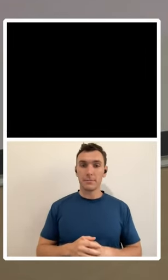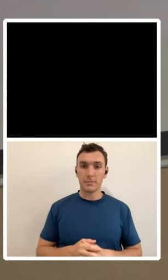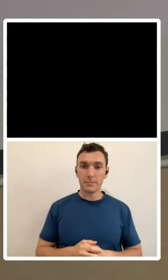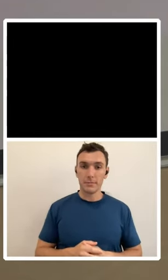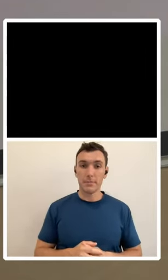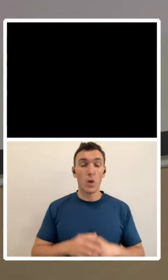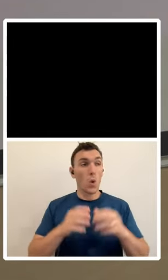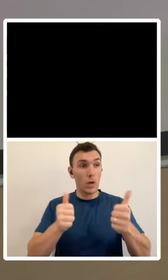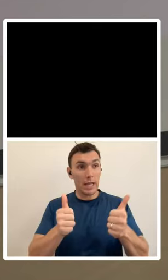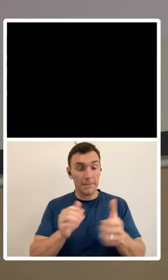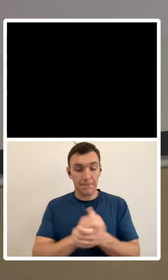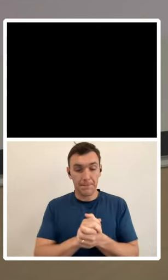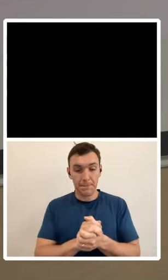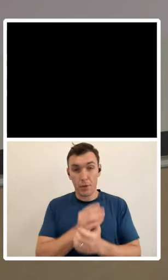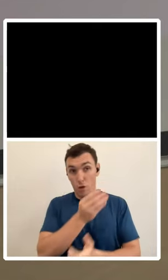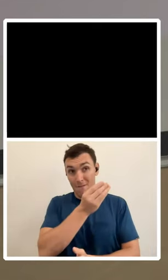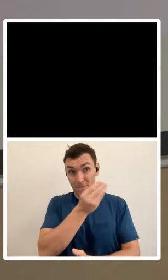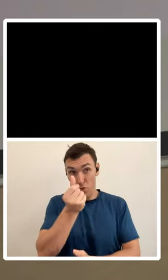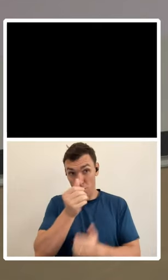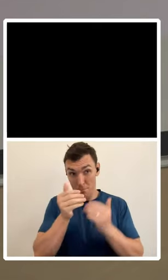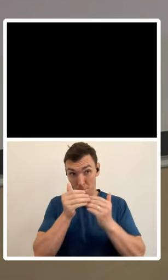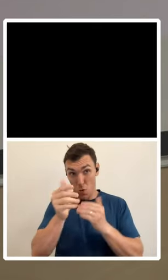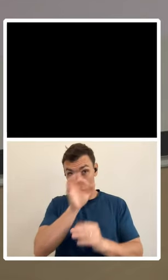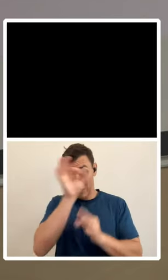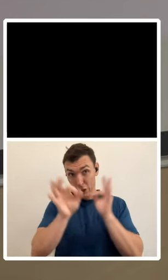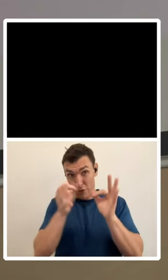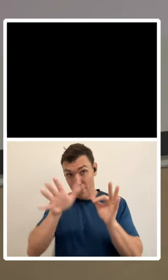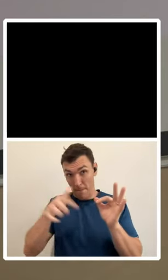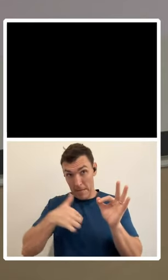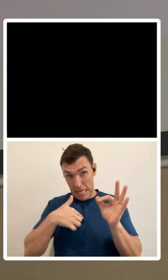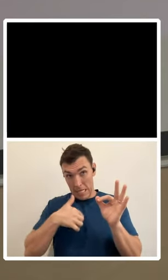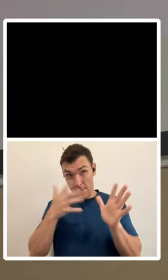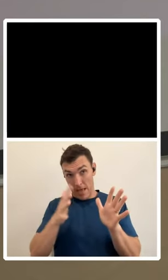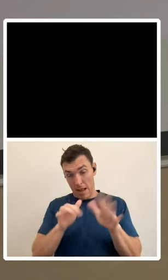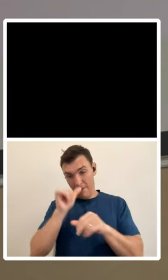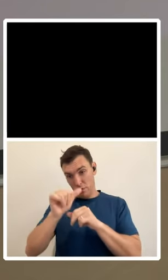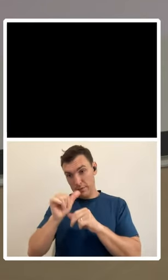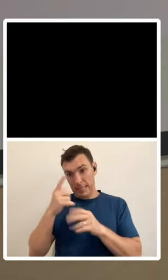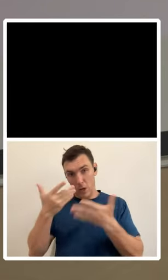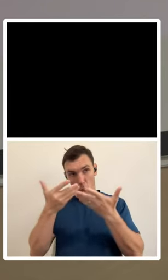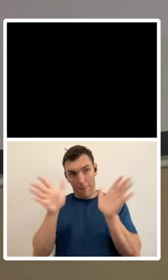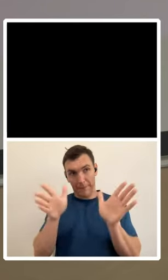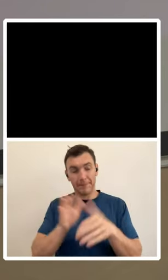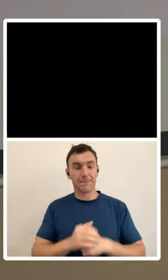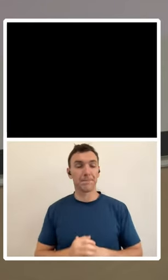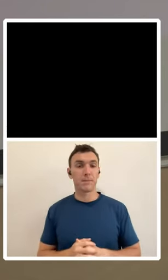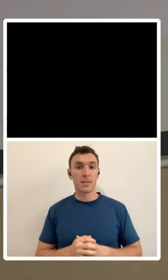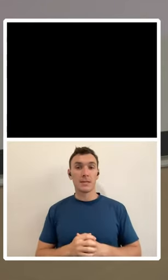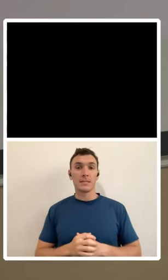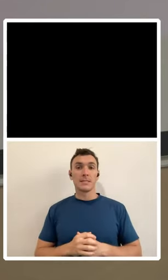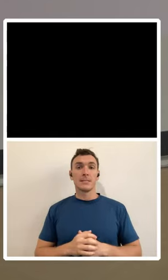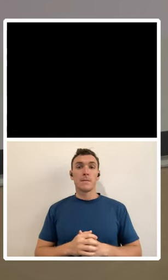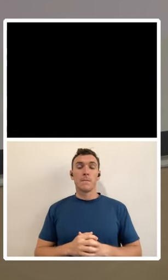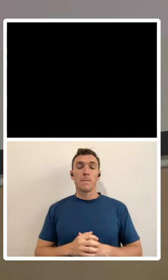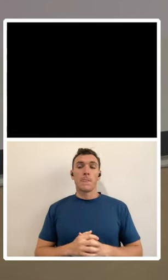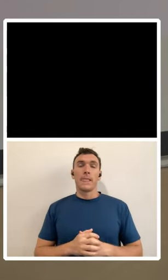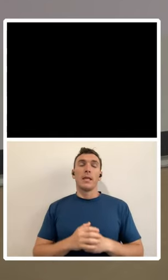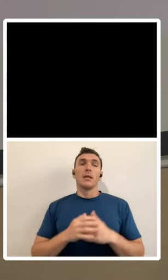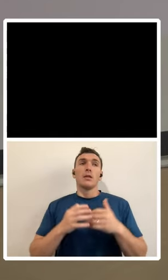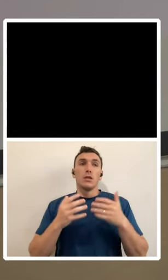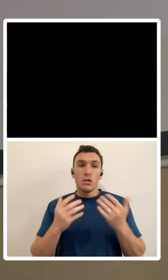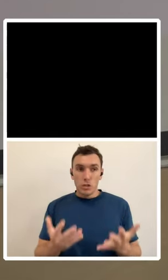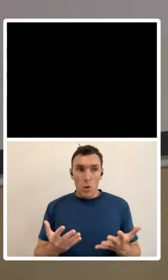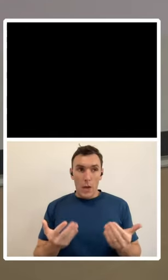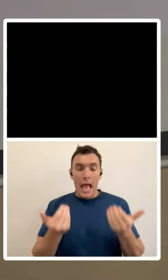Mike. Solutions, moving on to solutions to this horrible economic malaise that we are stuck in and seemingly, well, definitely